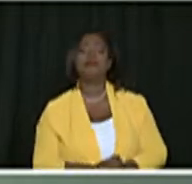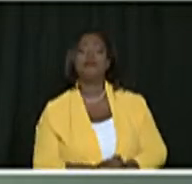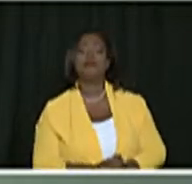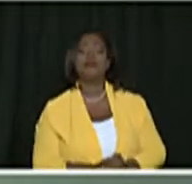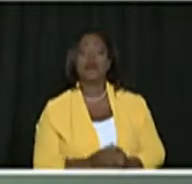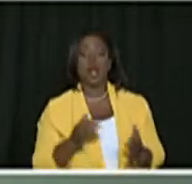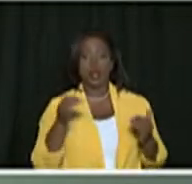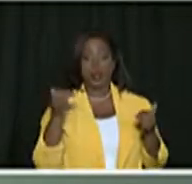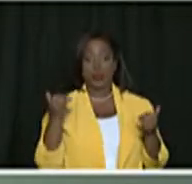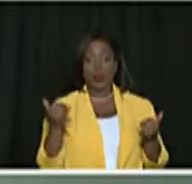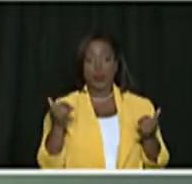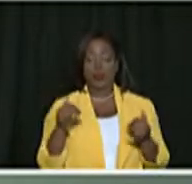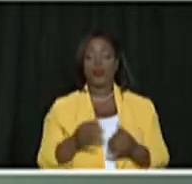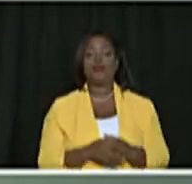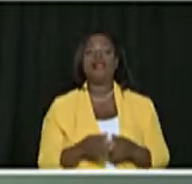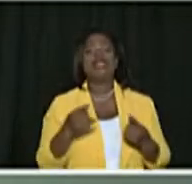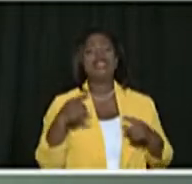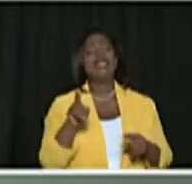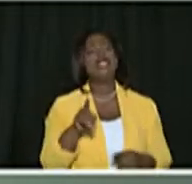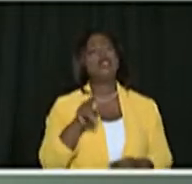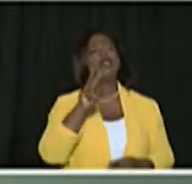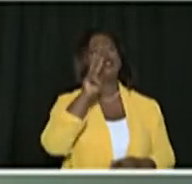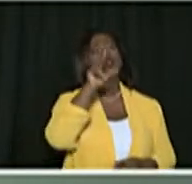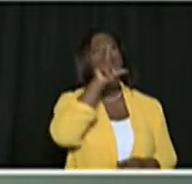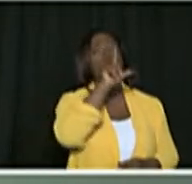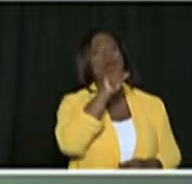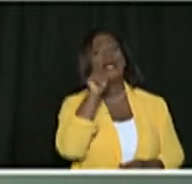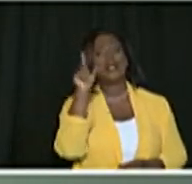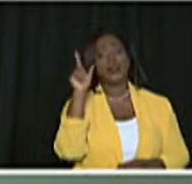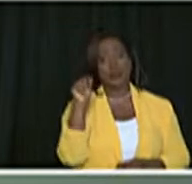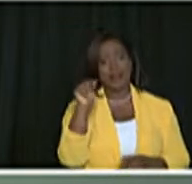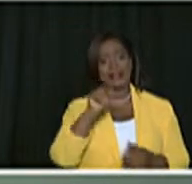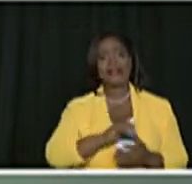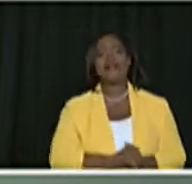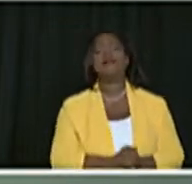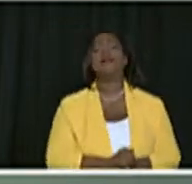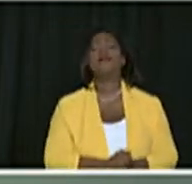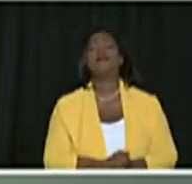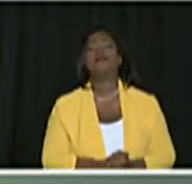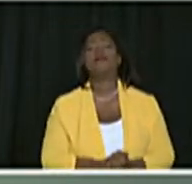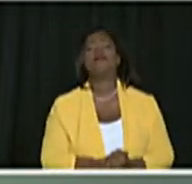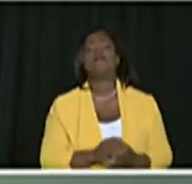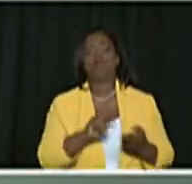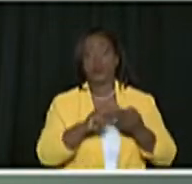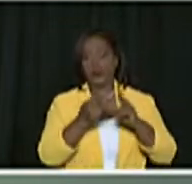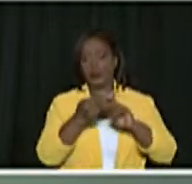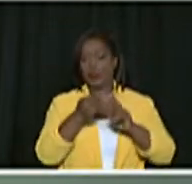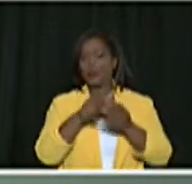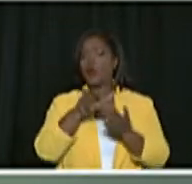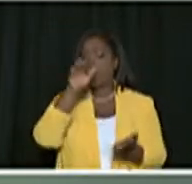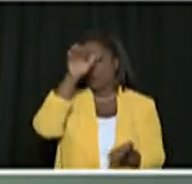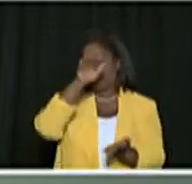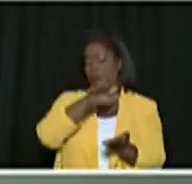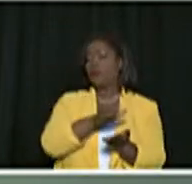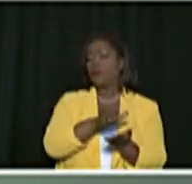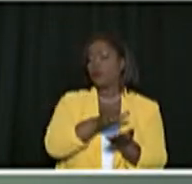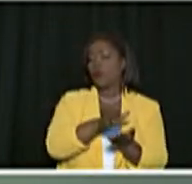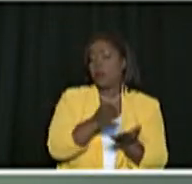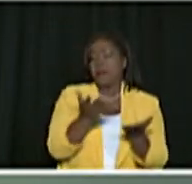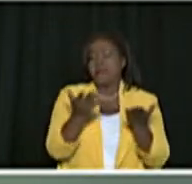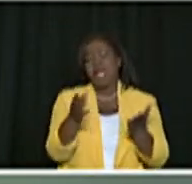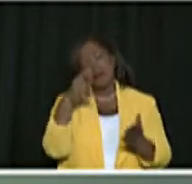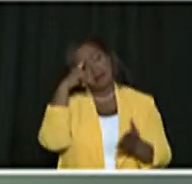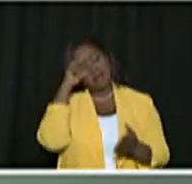Now, since 2020, we have the number is lower than customary, and perhaps because of the